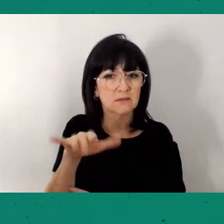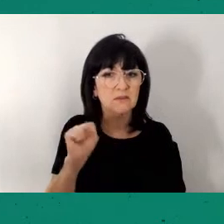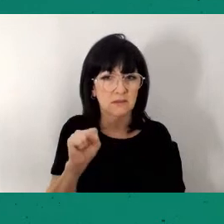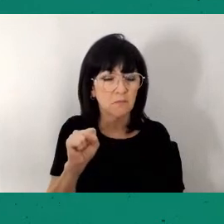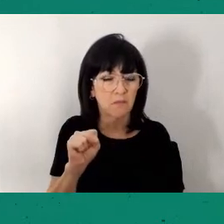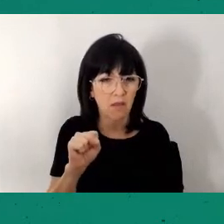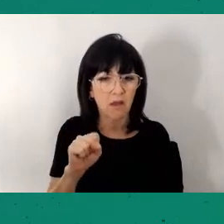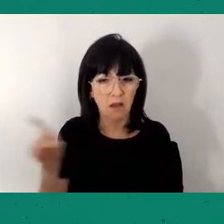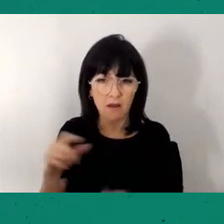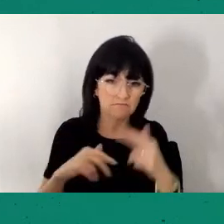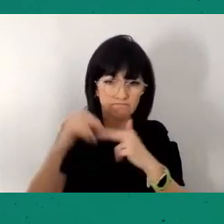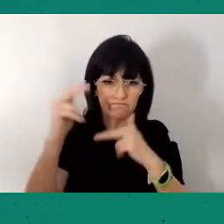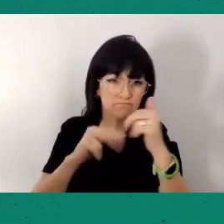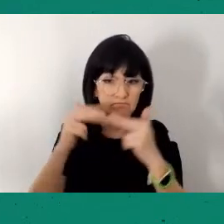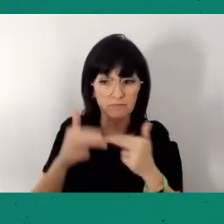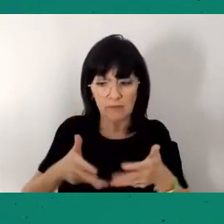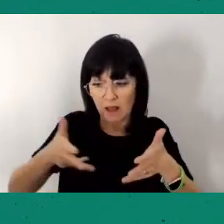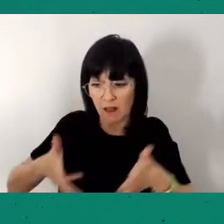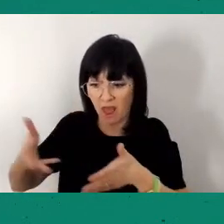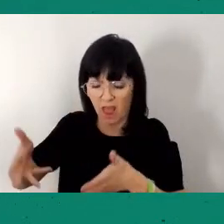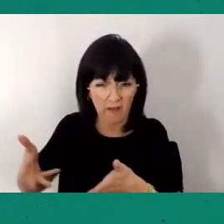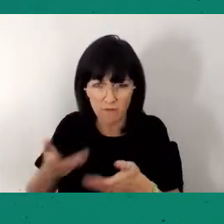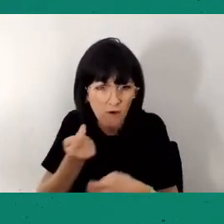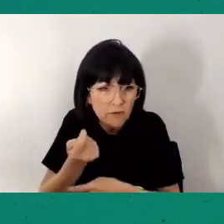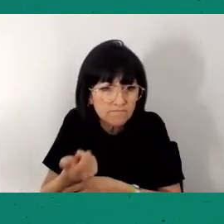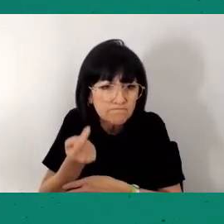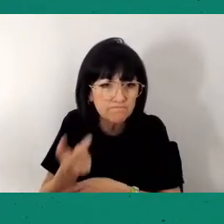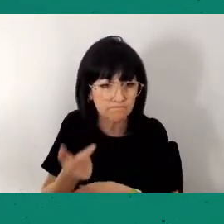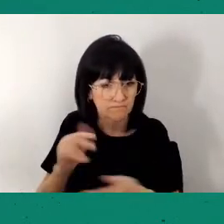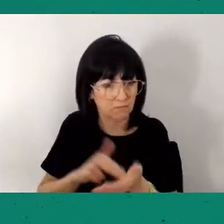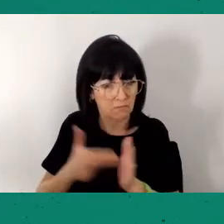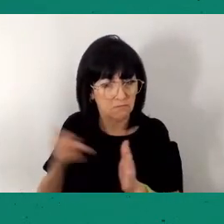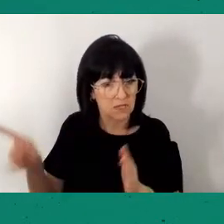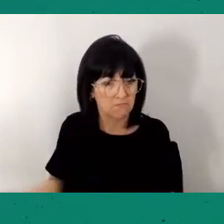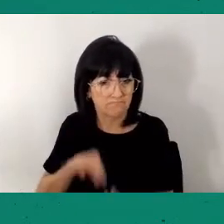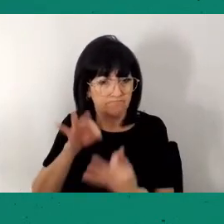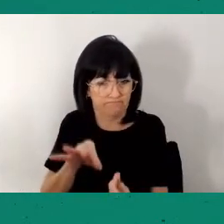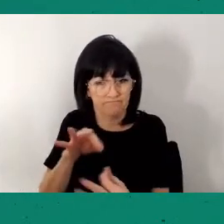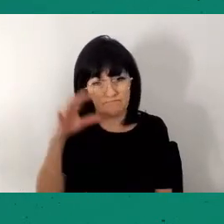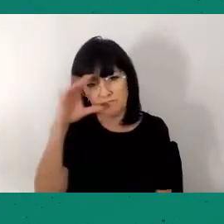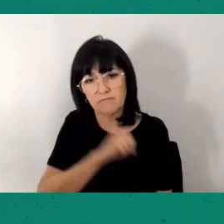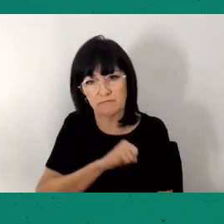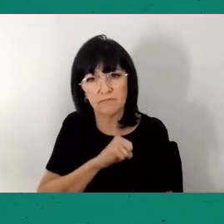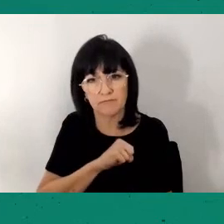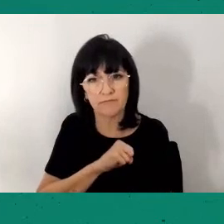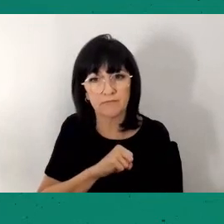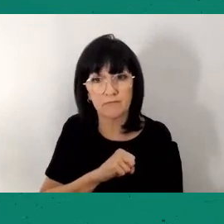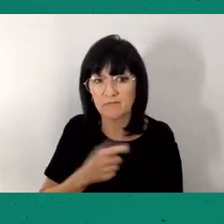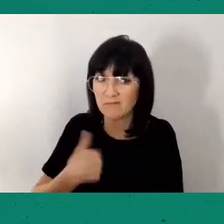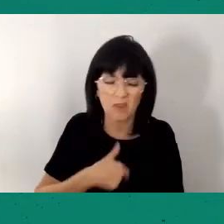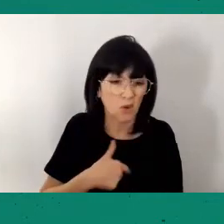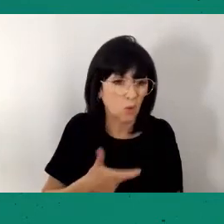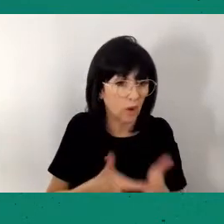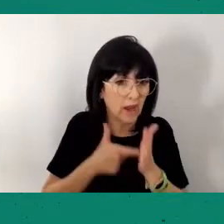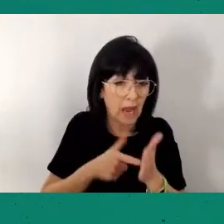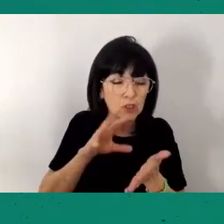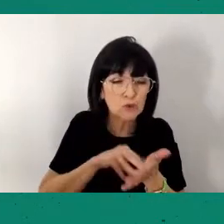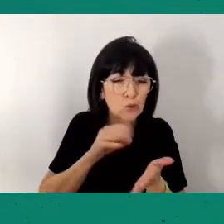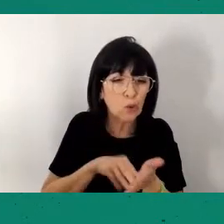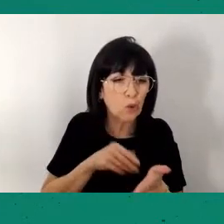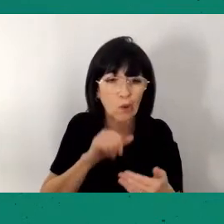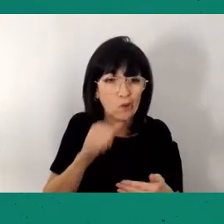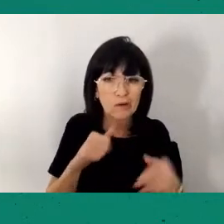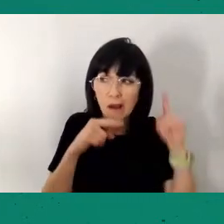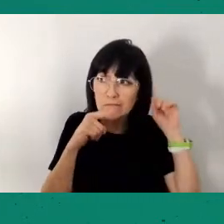and taught us mathematics and spatial relations and those kind of things. And we just had to learn. We just couldn't sit around, and we could